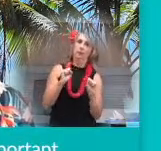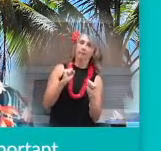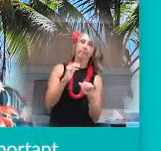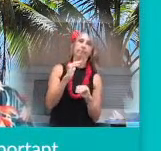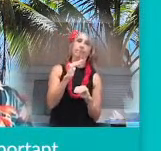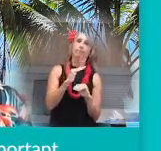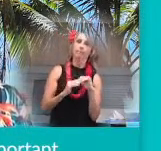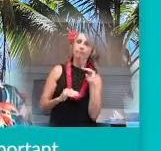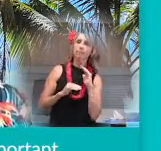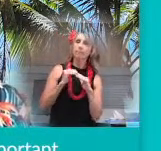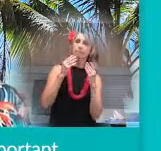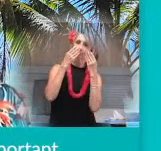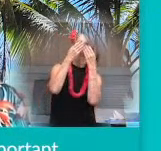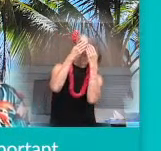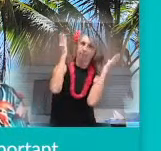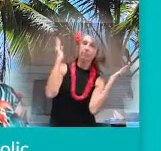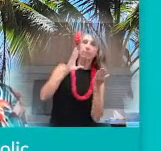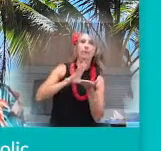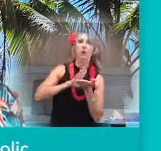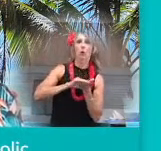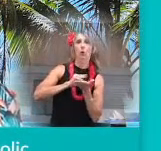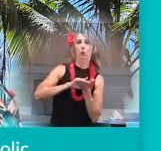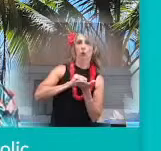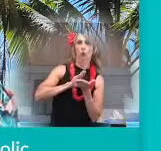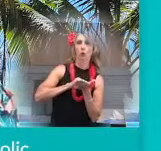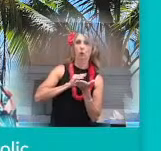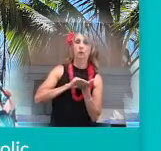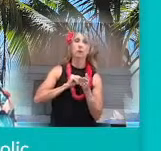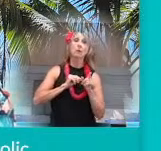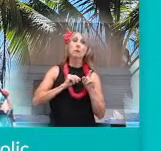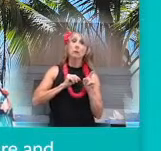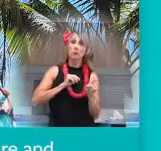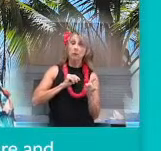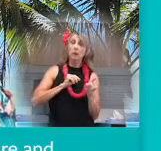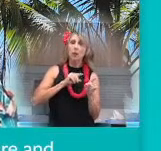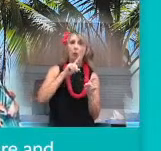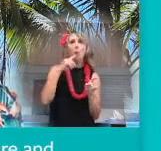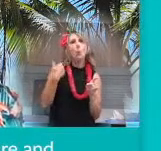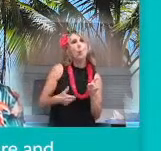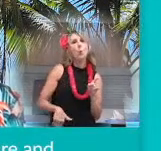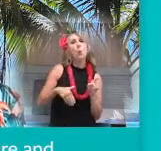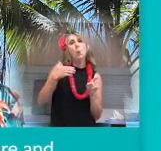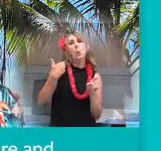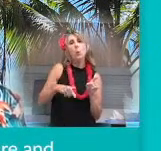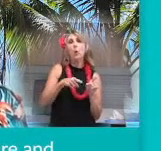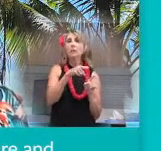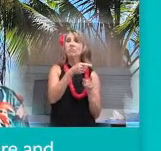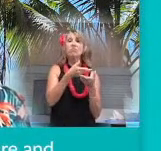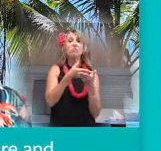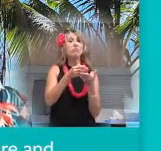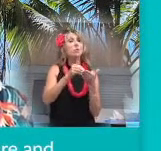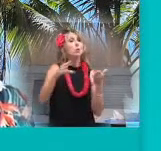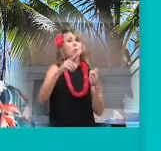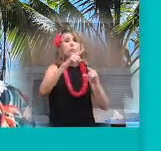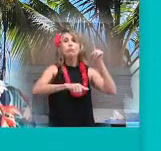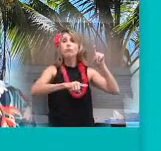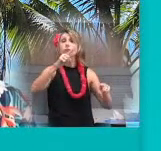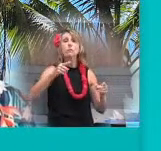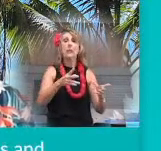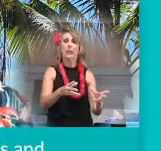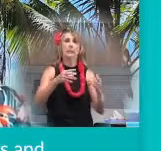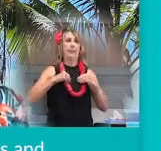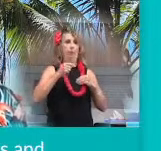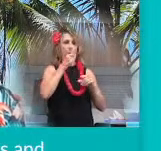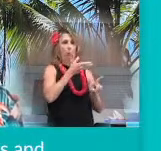to learn. He has made an important contribution to St. Clair Catholic by accepting students as they are and